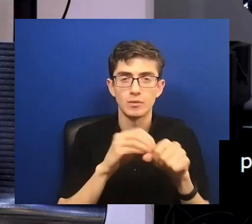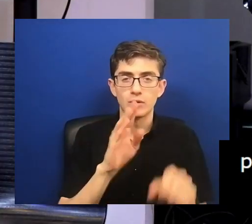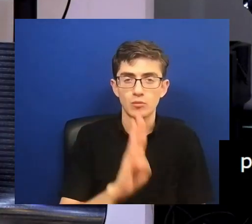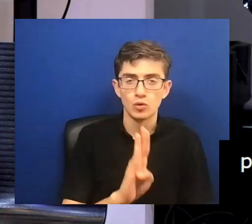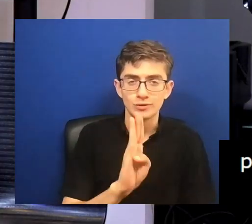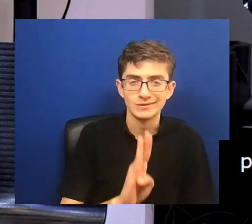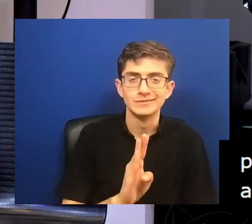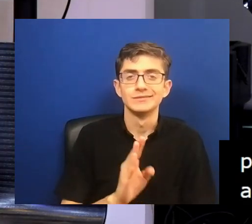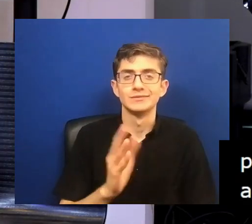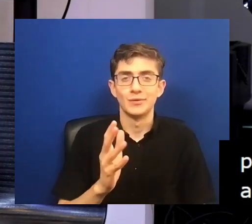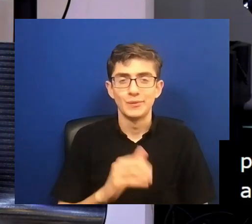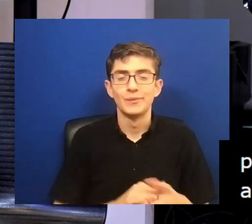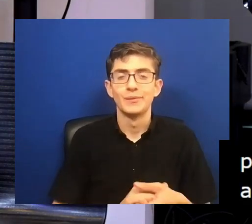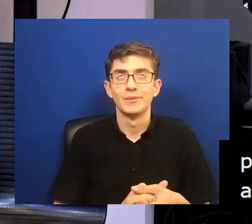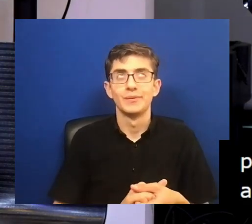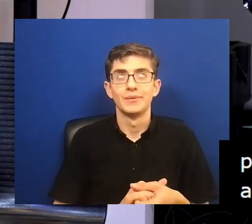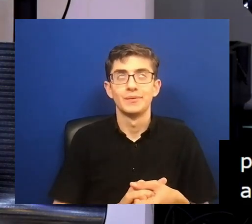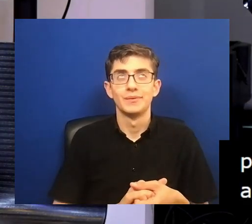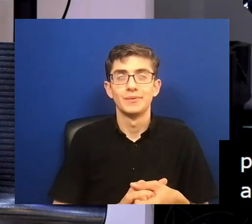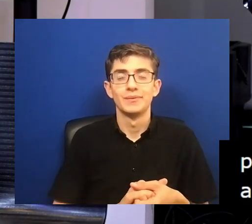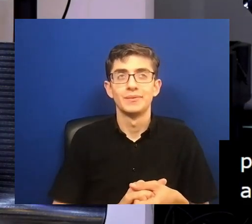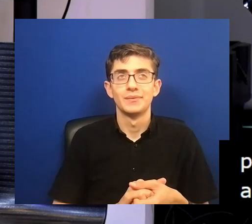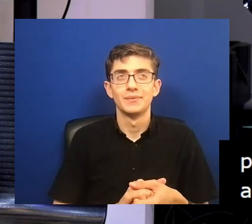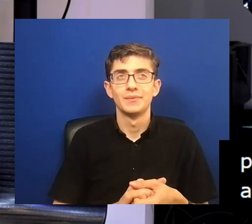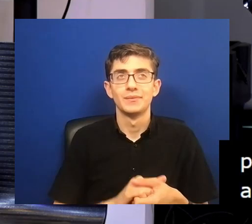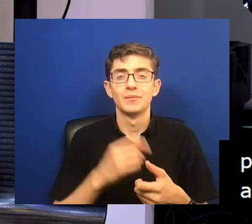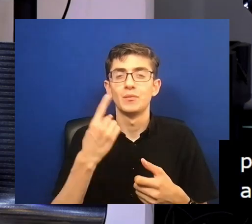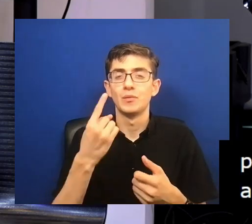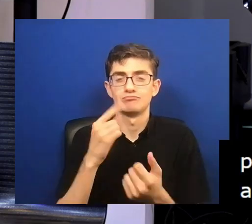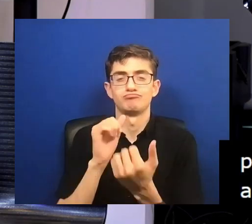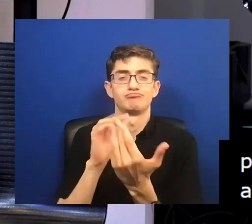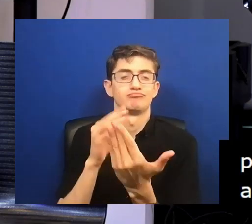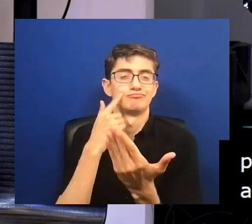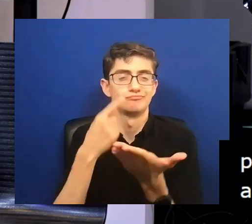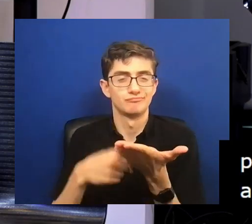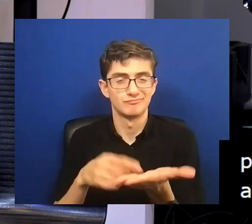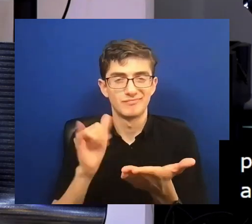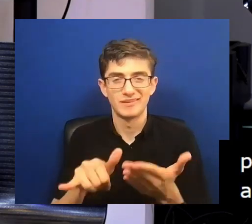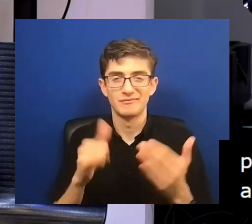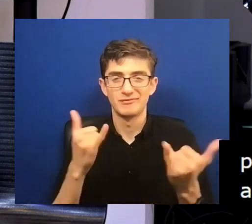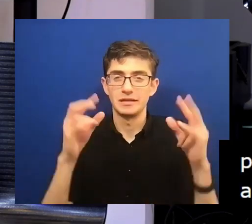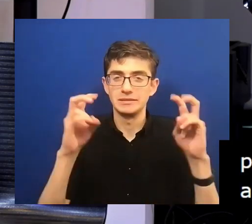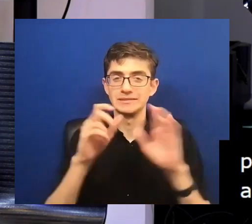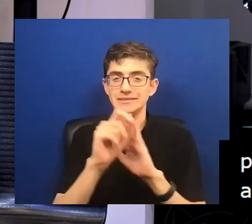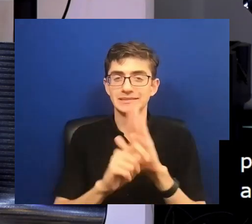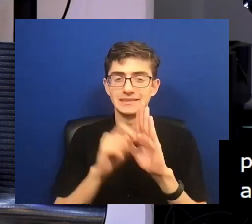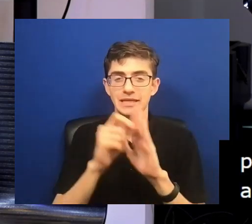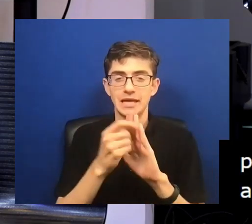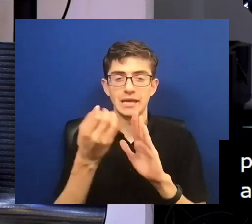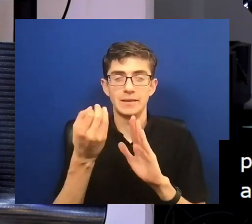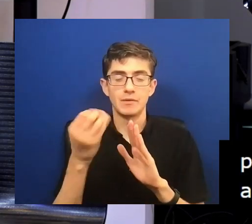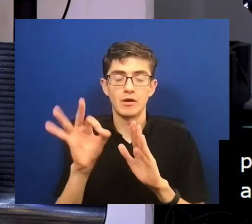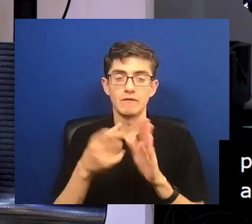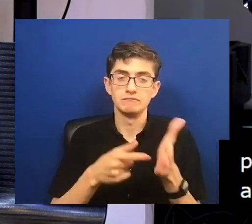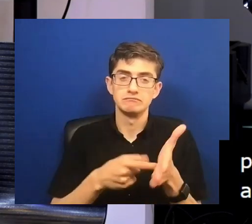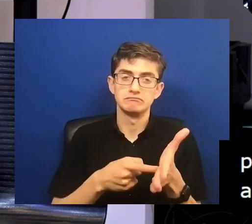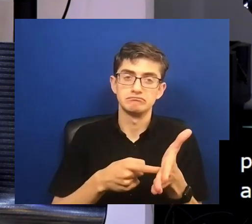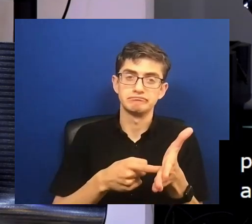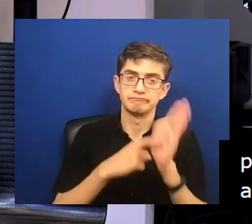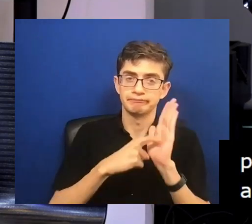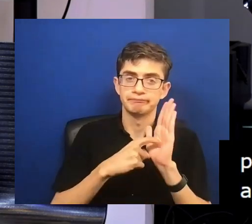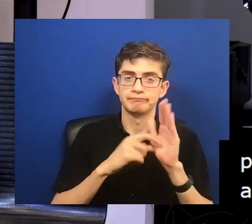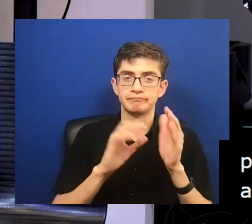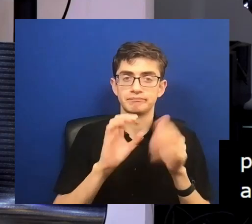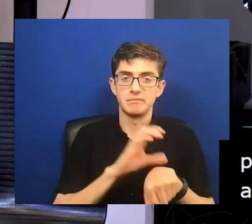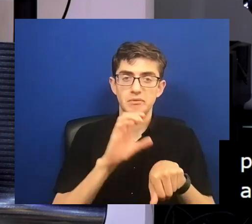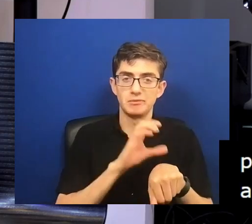And I guess one way to talk about that is we live in the age of compulsory computing. So